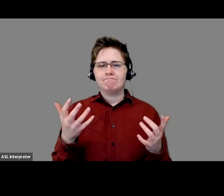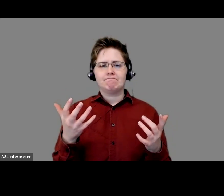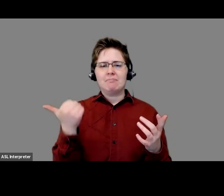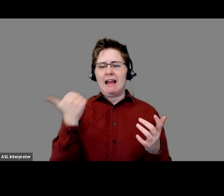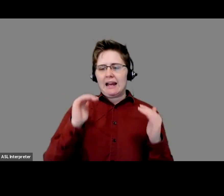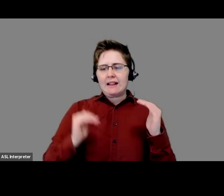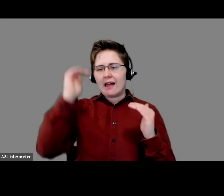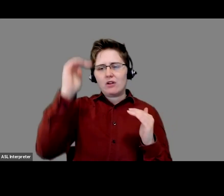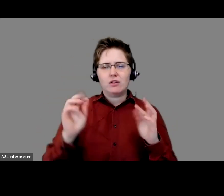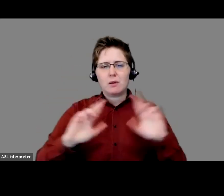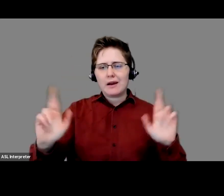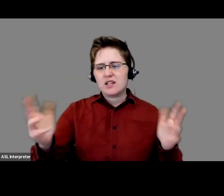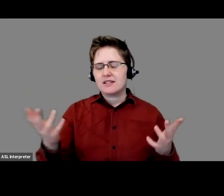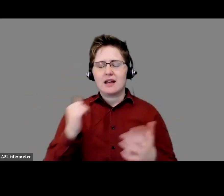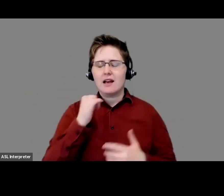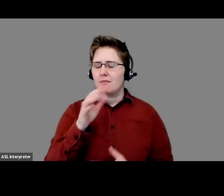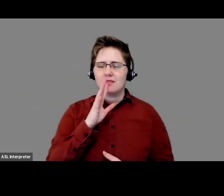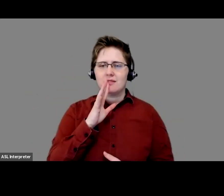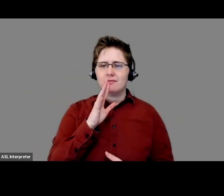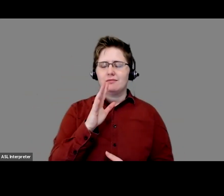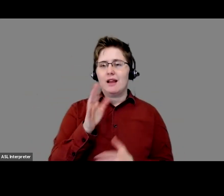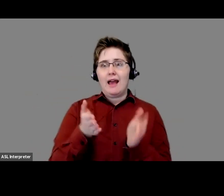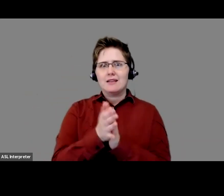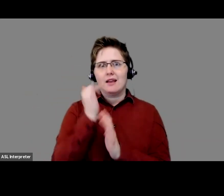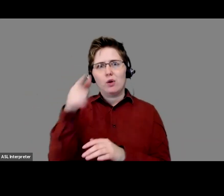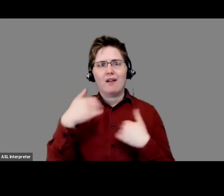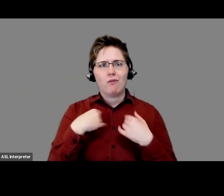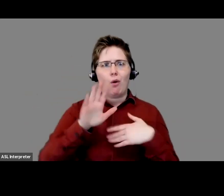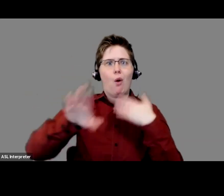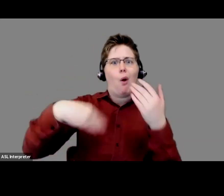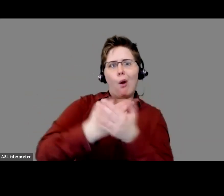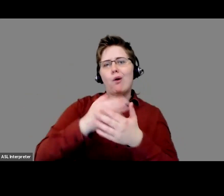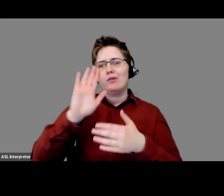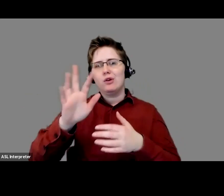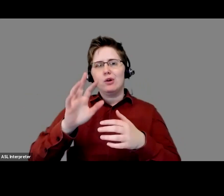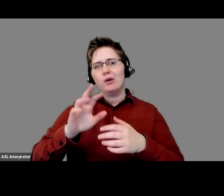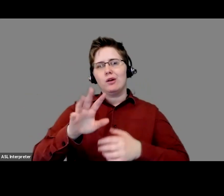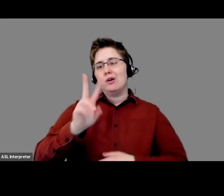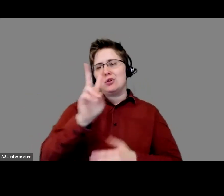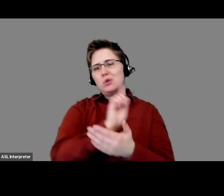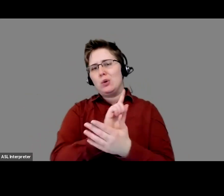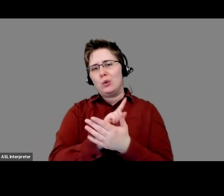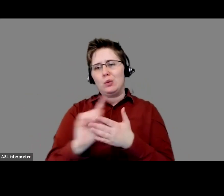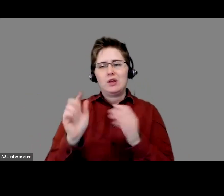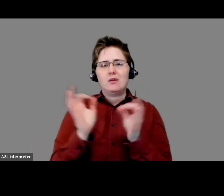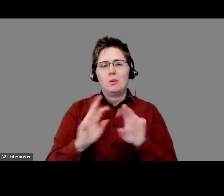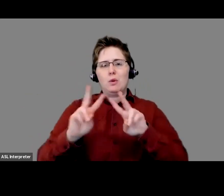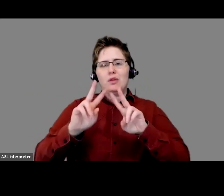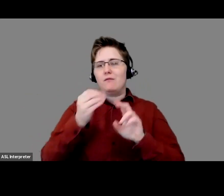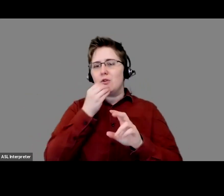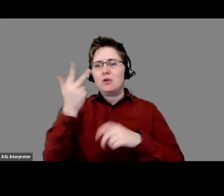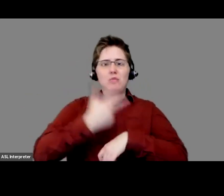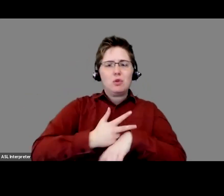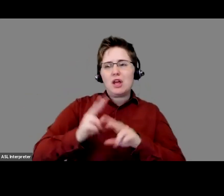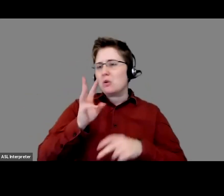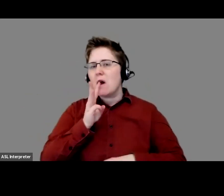level of preparedness. I'm not asking if you have, you know, all your, you know, two weeks worth of food and 3 days worth of water and